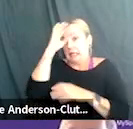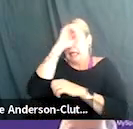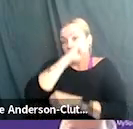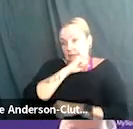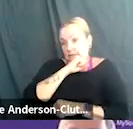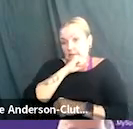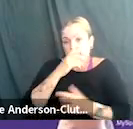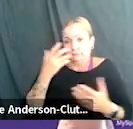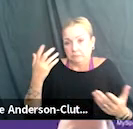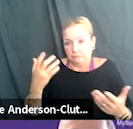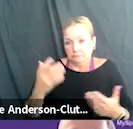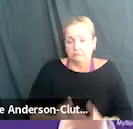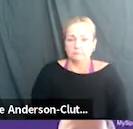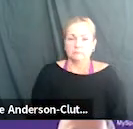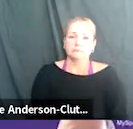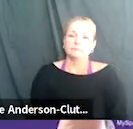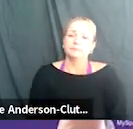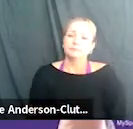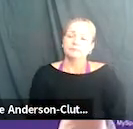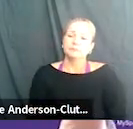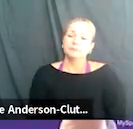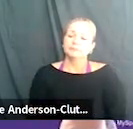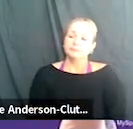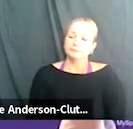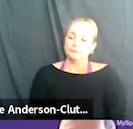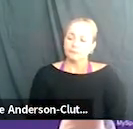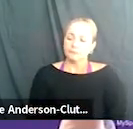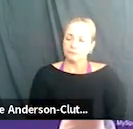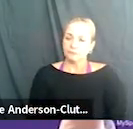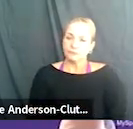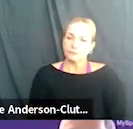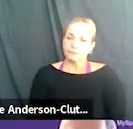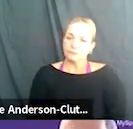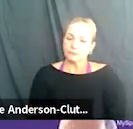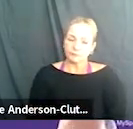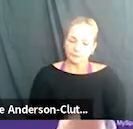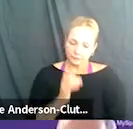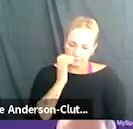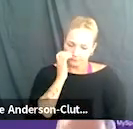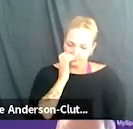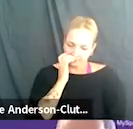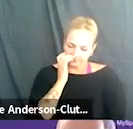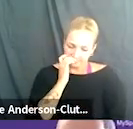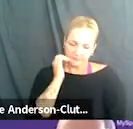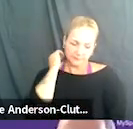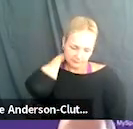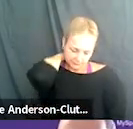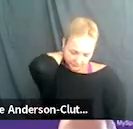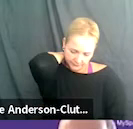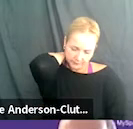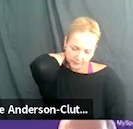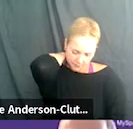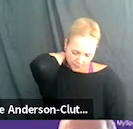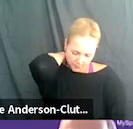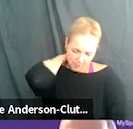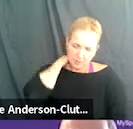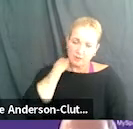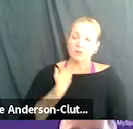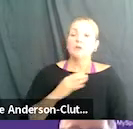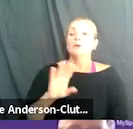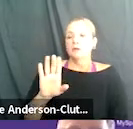So let me move on a bit, just to talk about sort of, what kind of thoughts I had about these people.